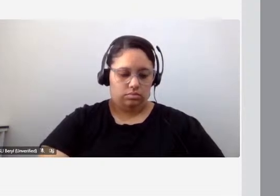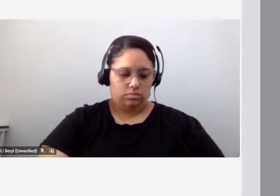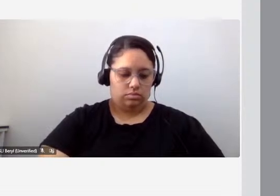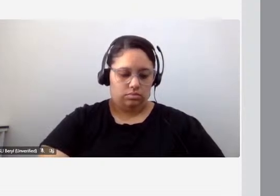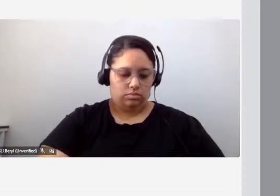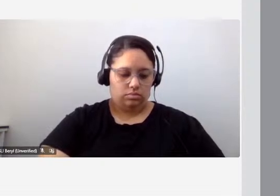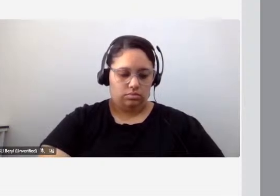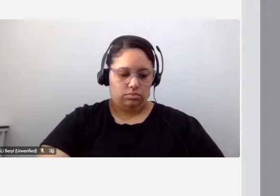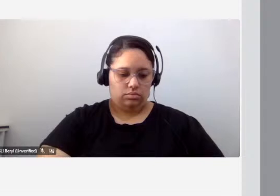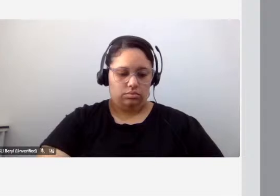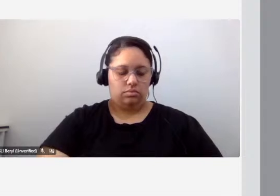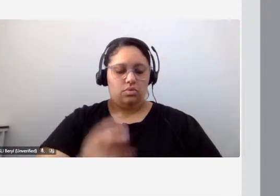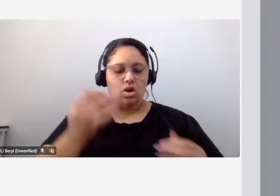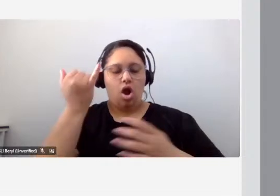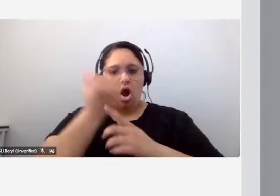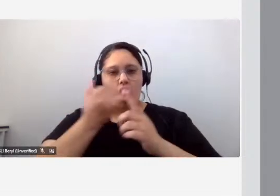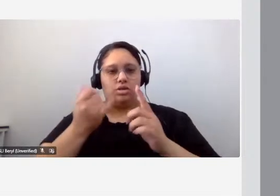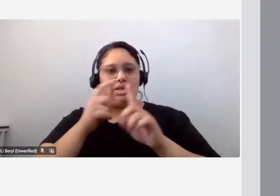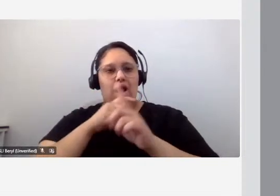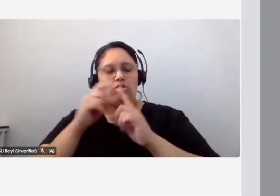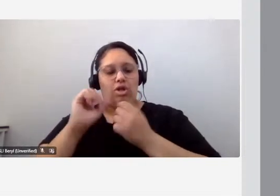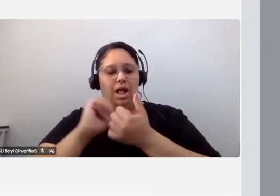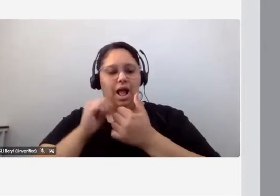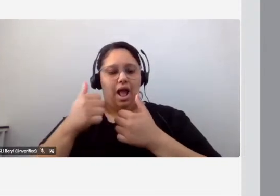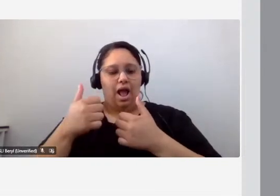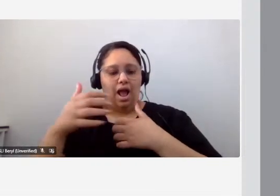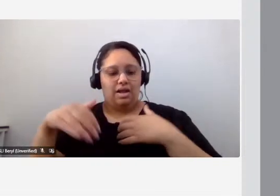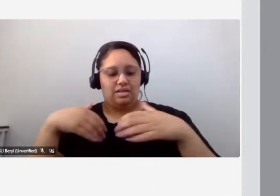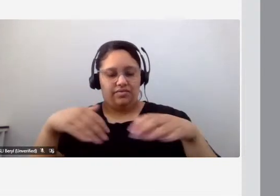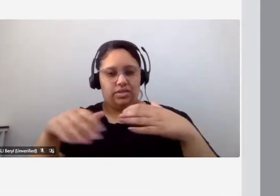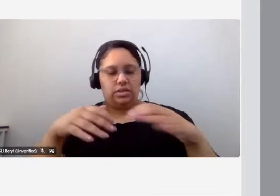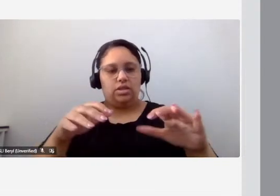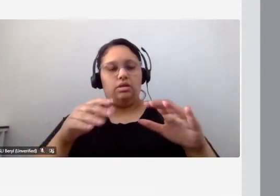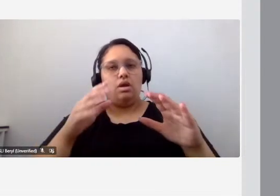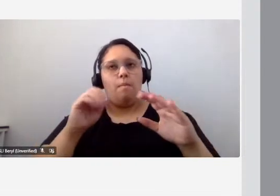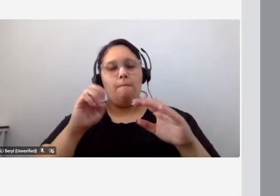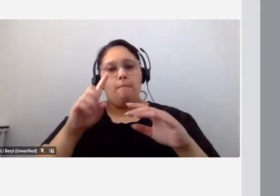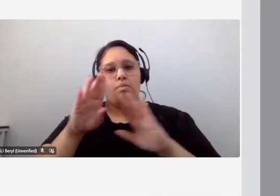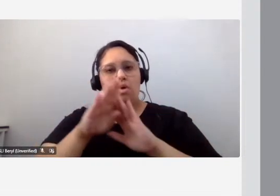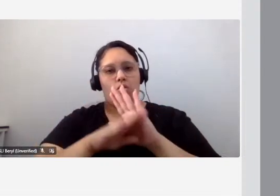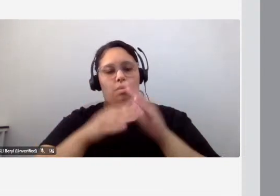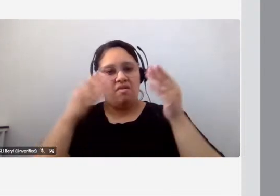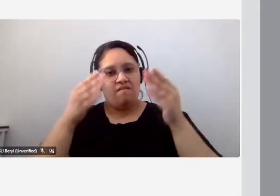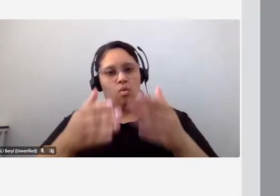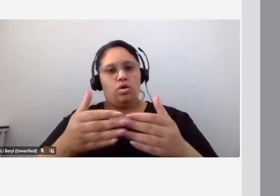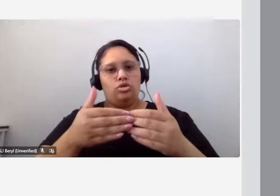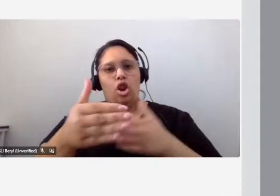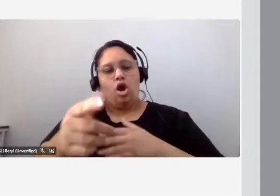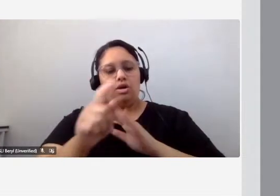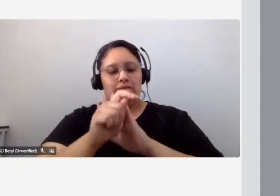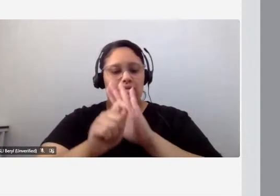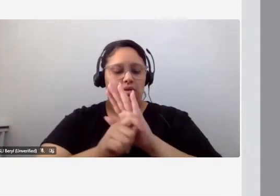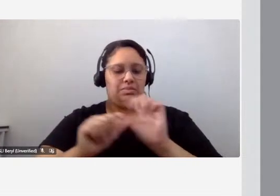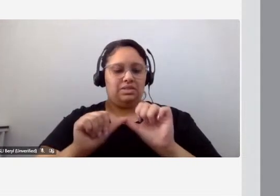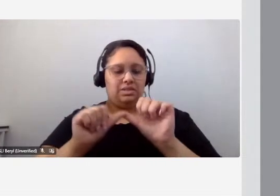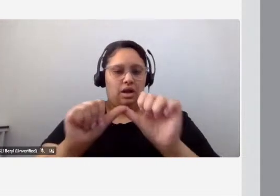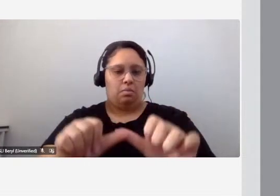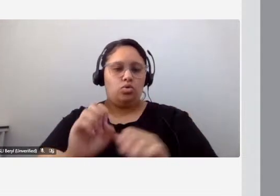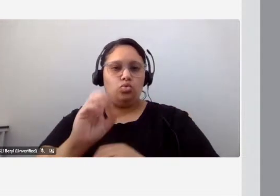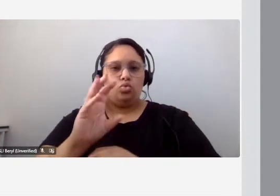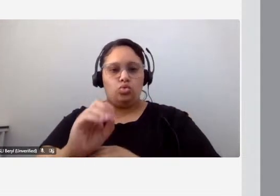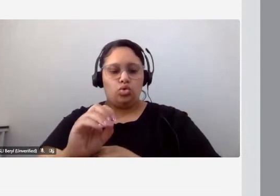cultural activities. The MOD program has a focus on long-term sustainability, right? So